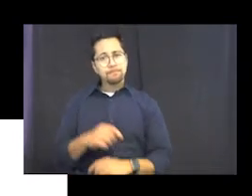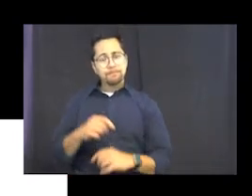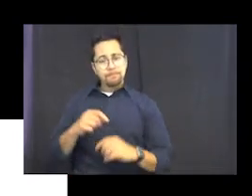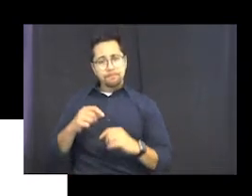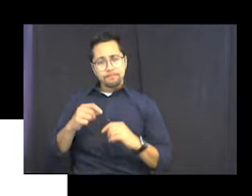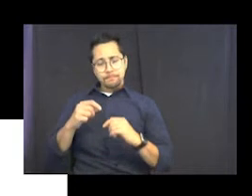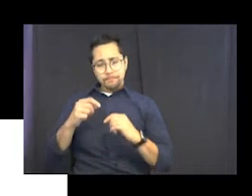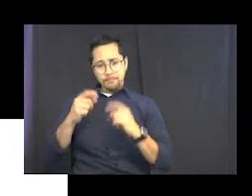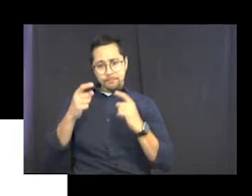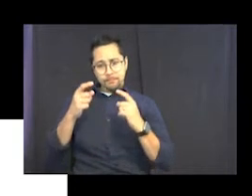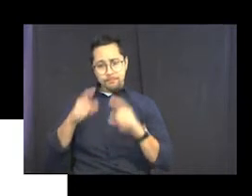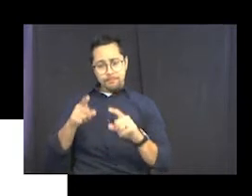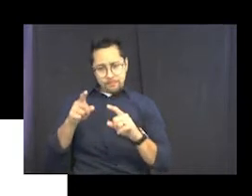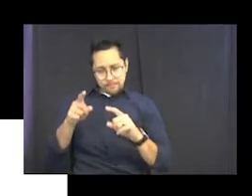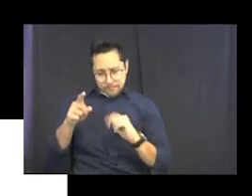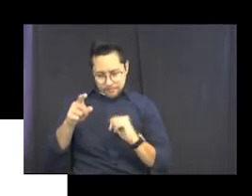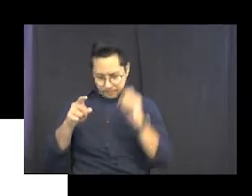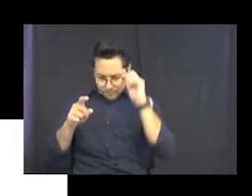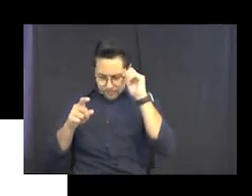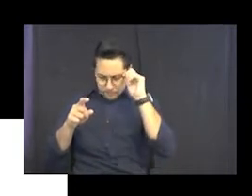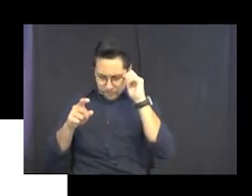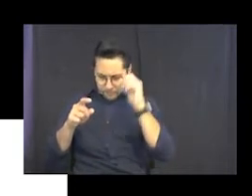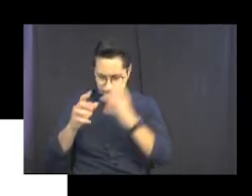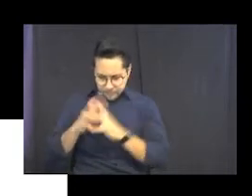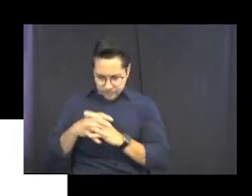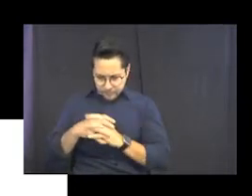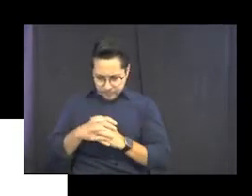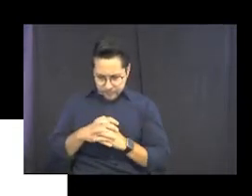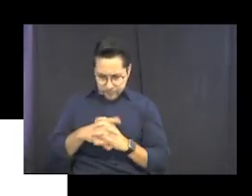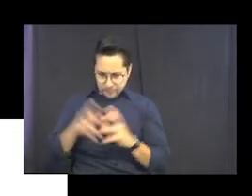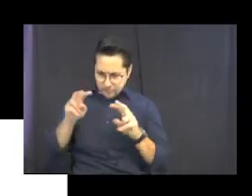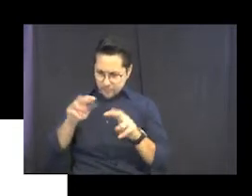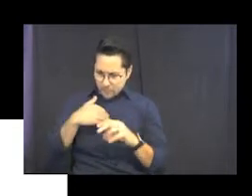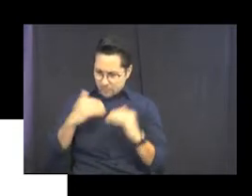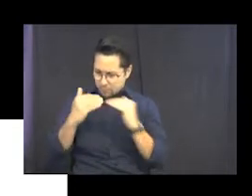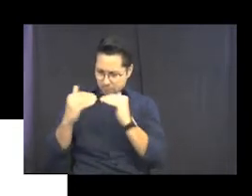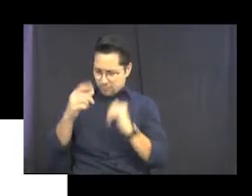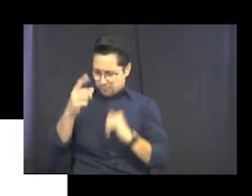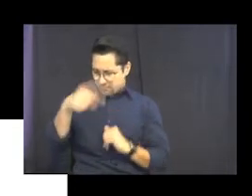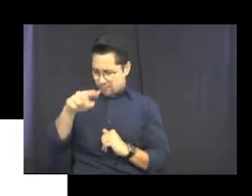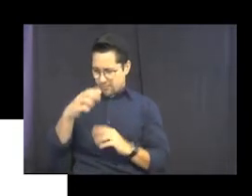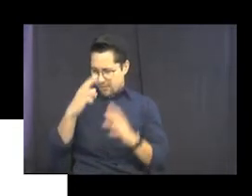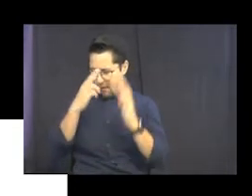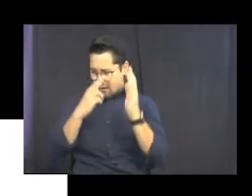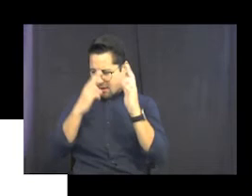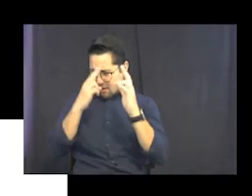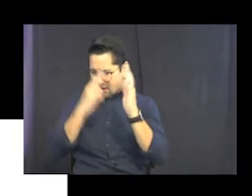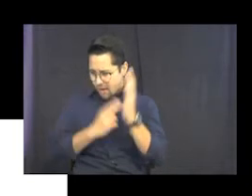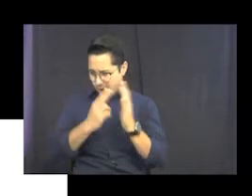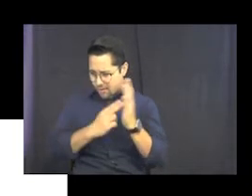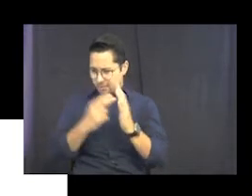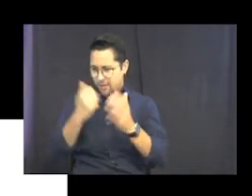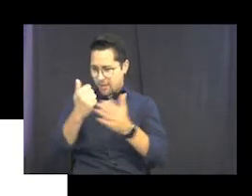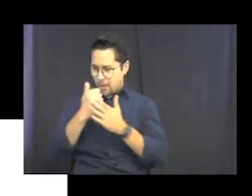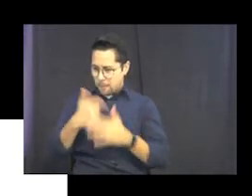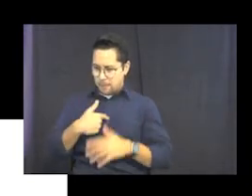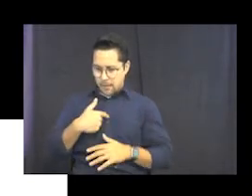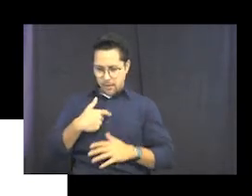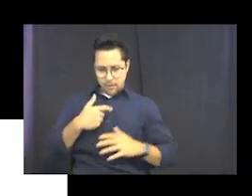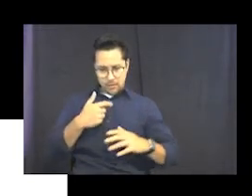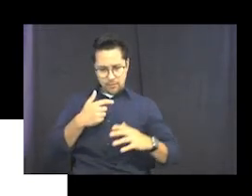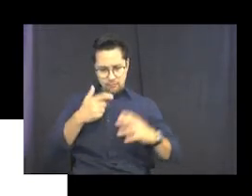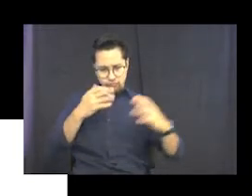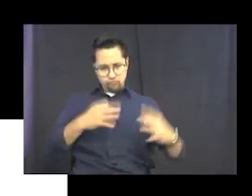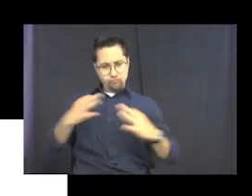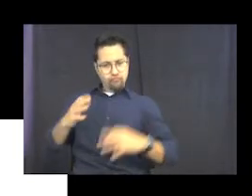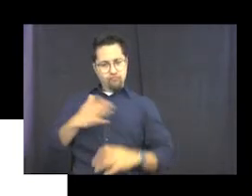quality I look in a providers can sit honest, help me make my own decisions,